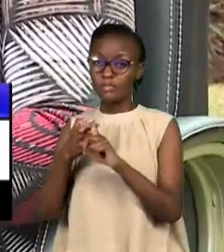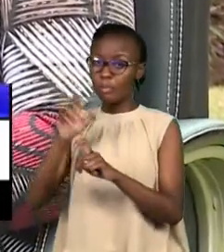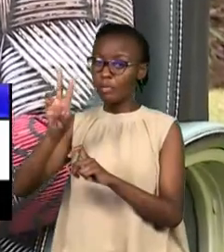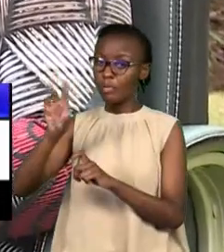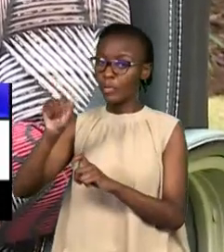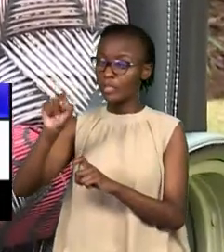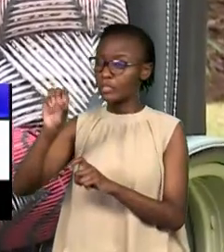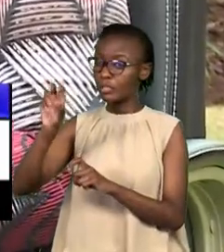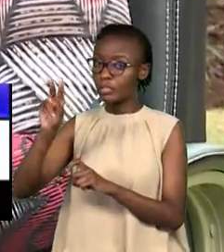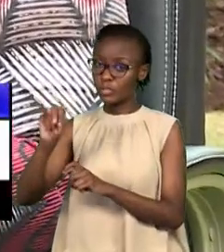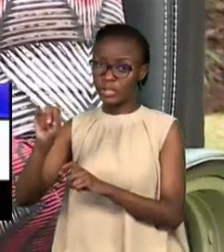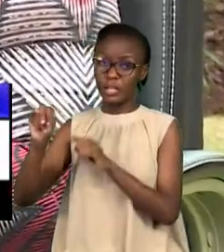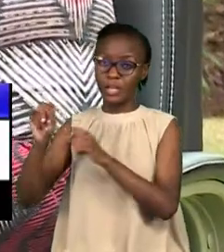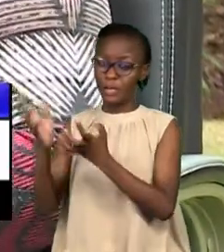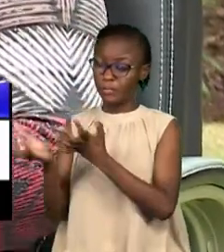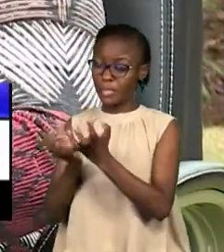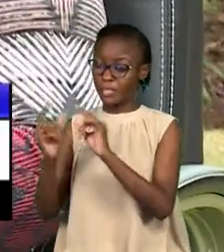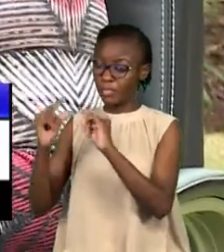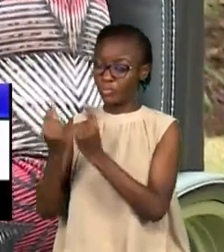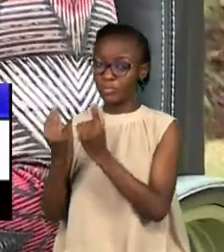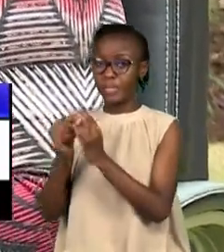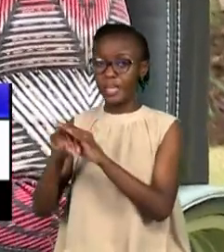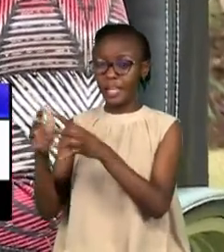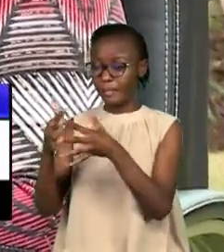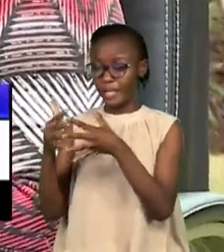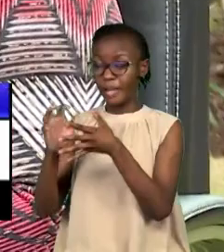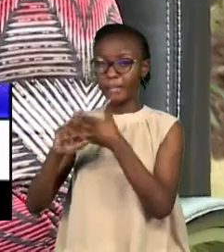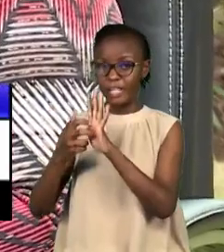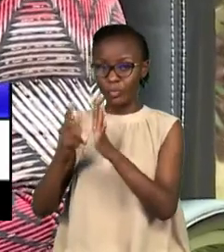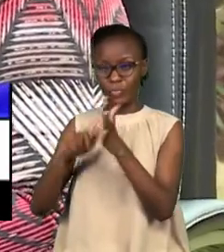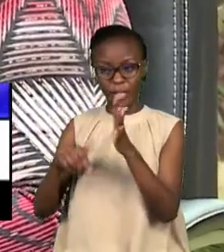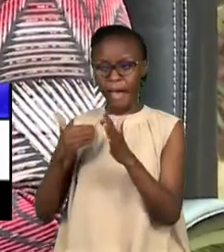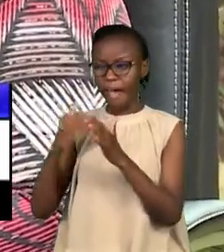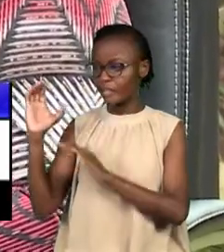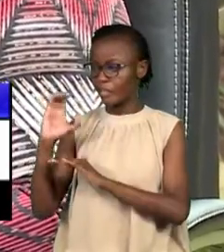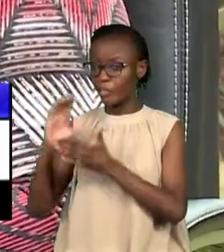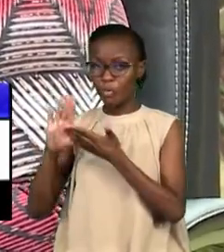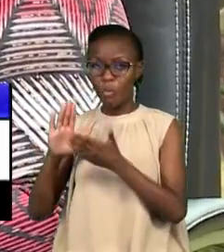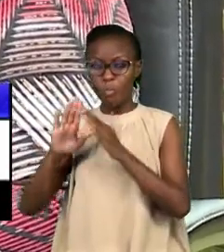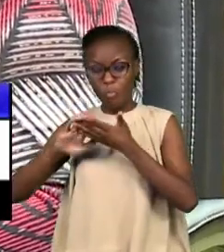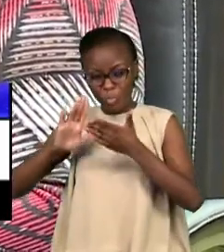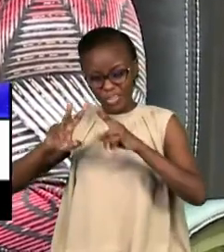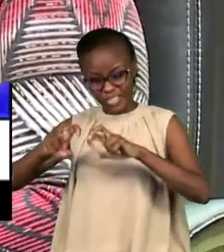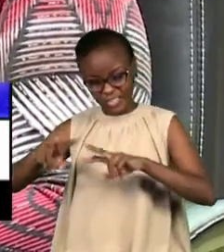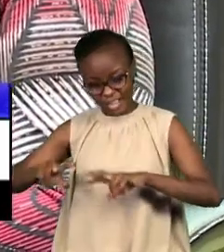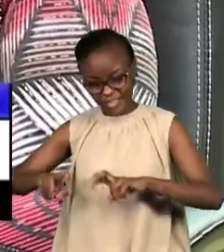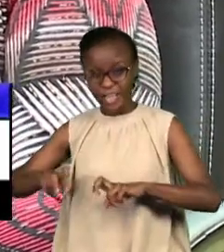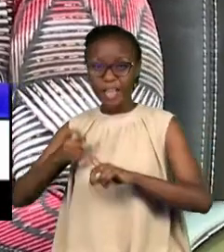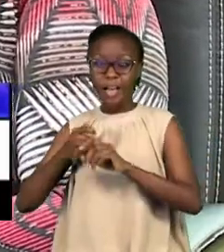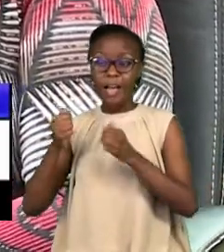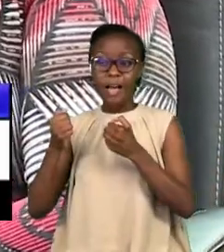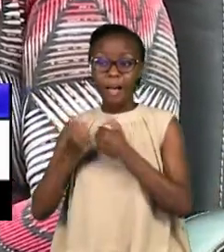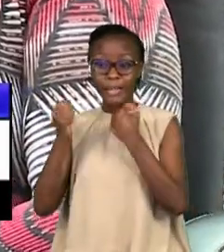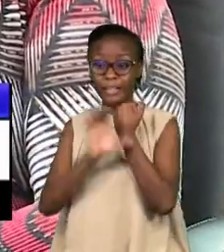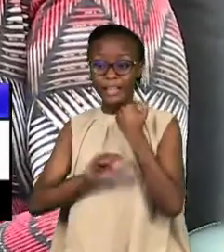in the US, where I had met many people. So clients from other countries, actually most of the research we do outside those countries, in those countries,